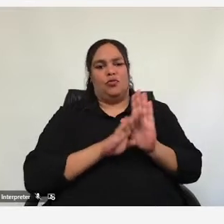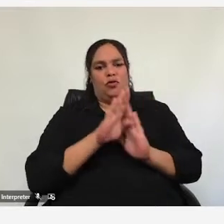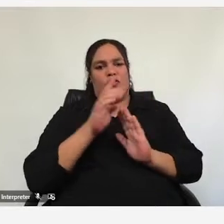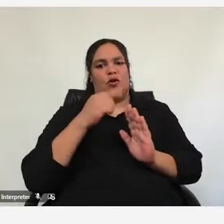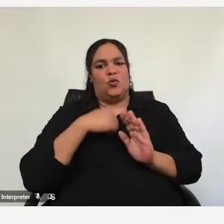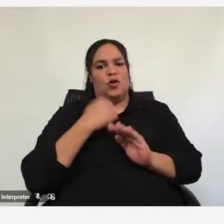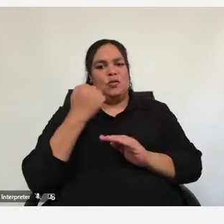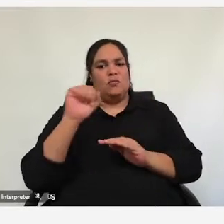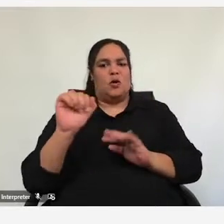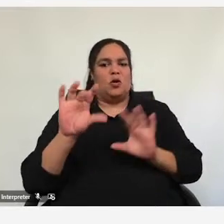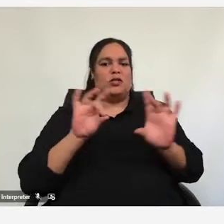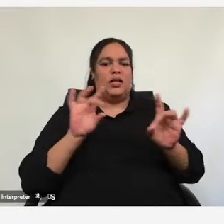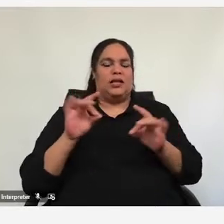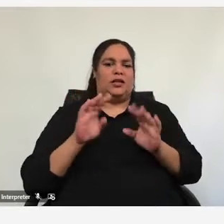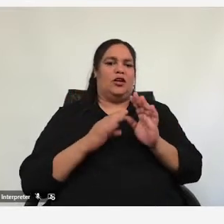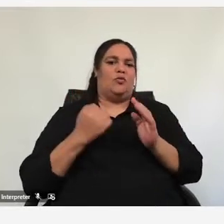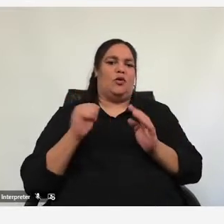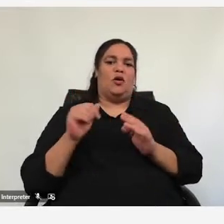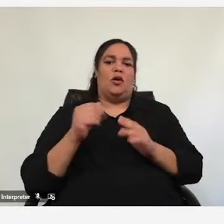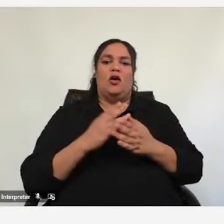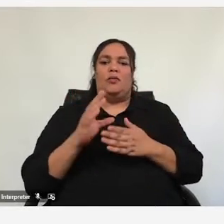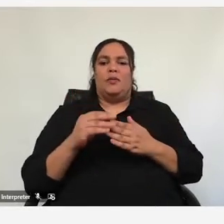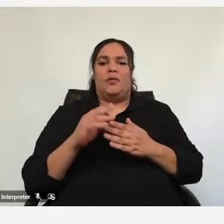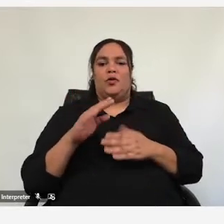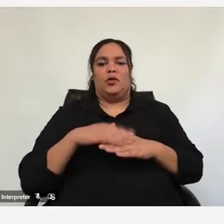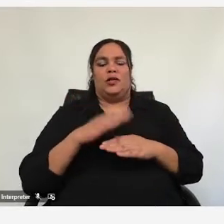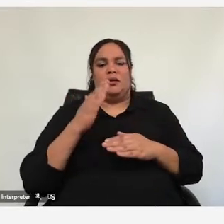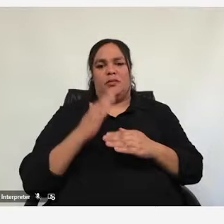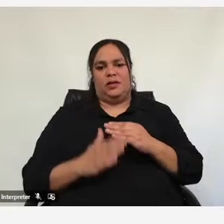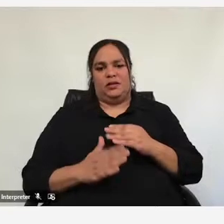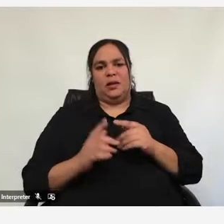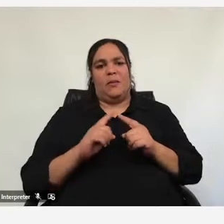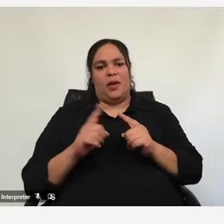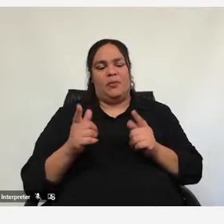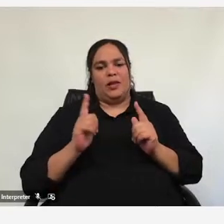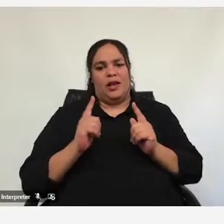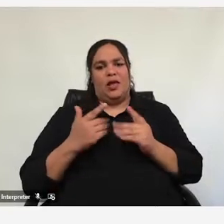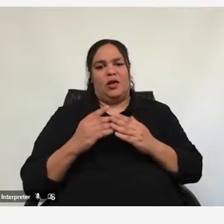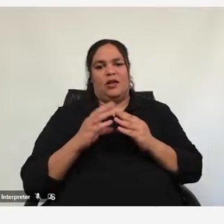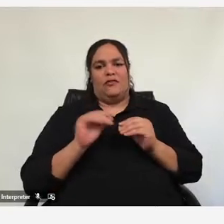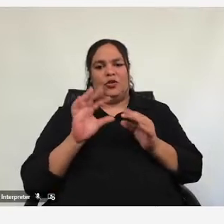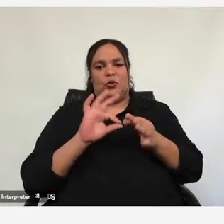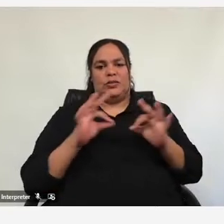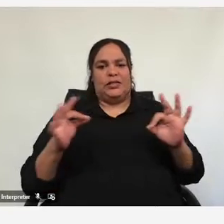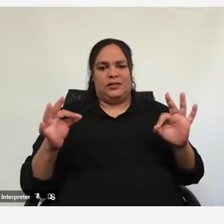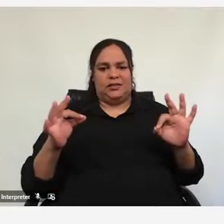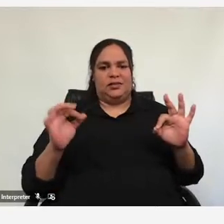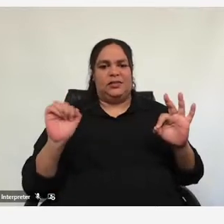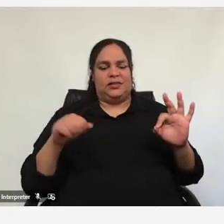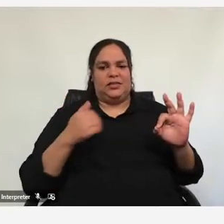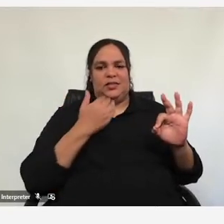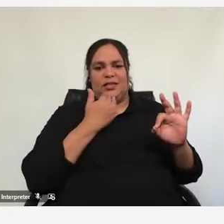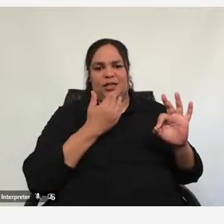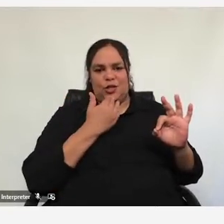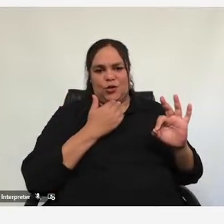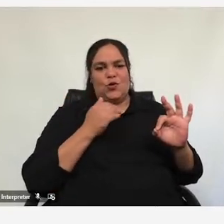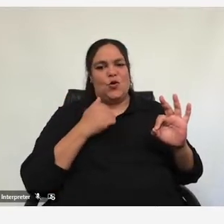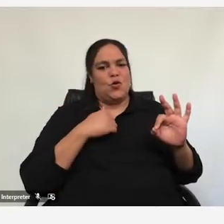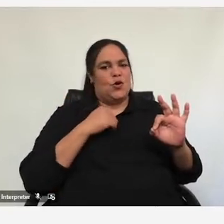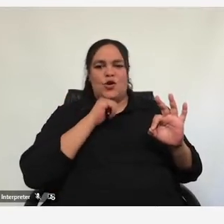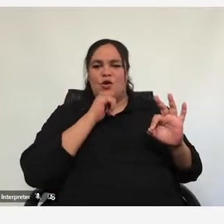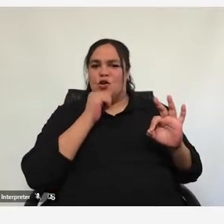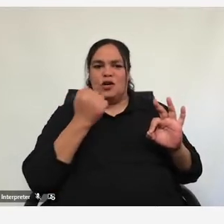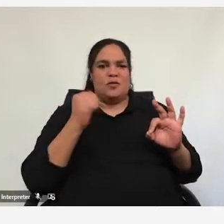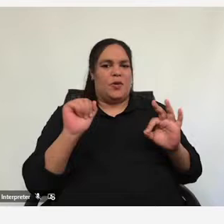oppose selective progress. Honourable Constable, your time has expired, but I'll allow you to conclude your sentence. Yes, thank you. We do not